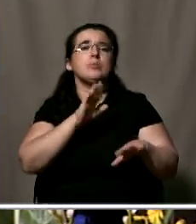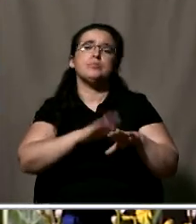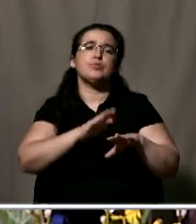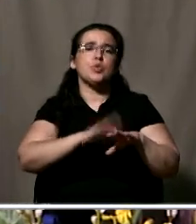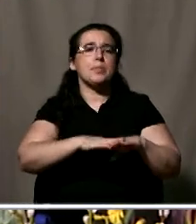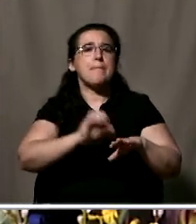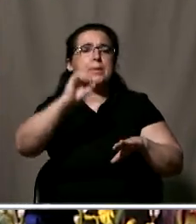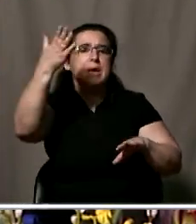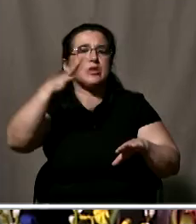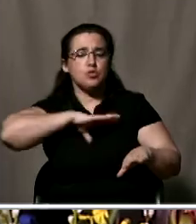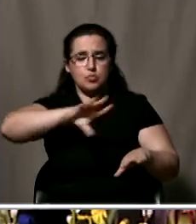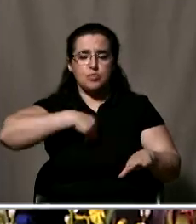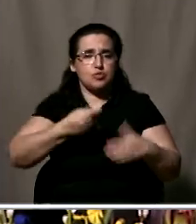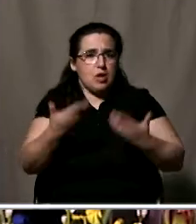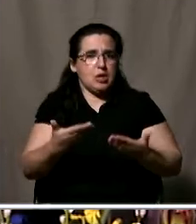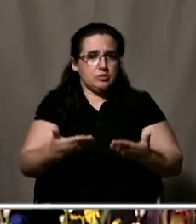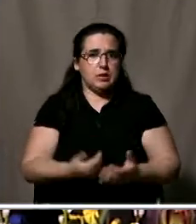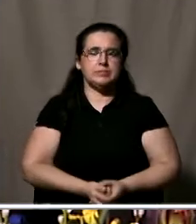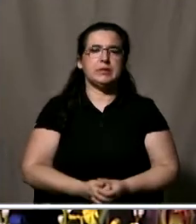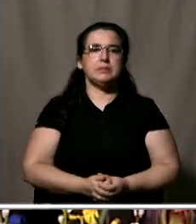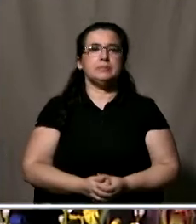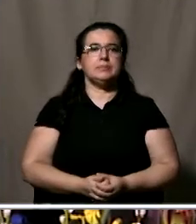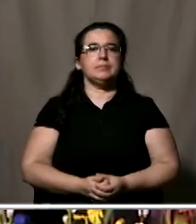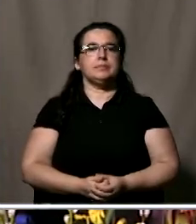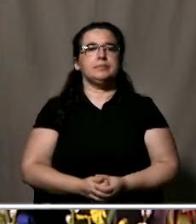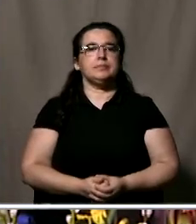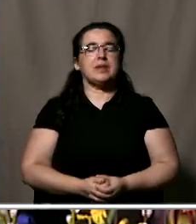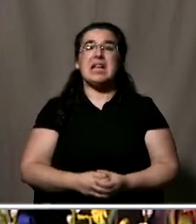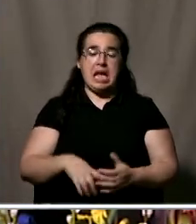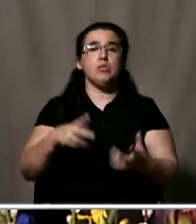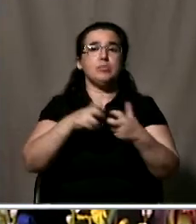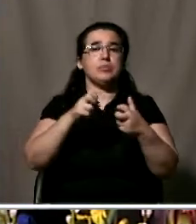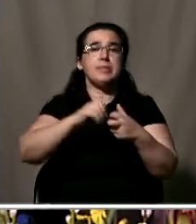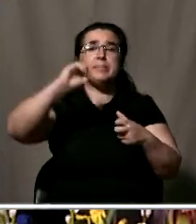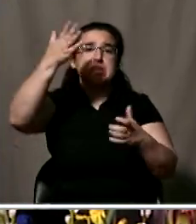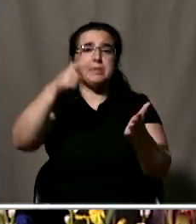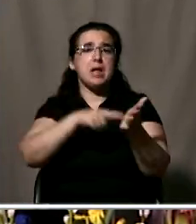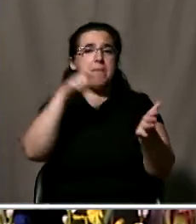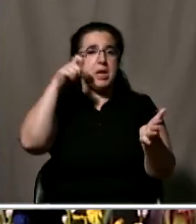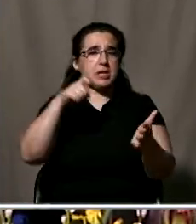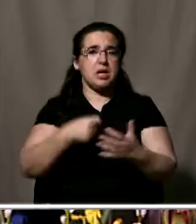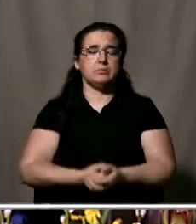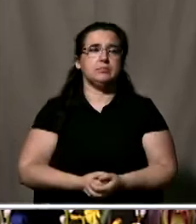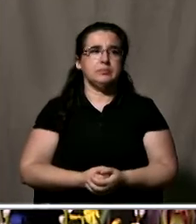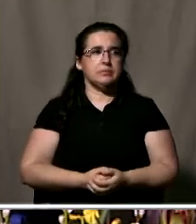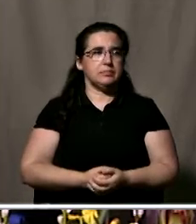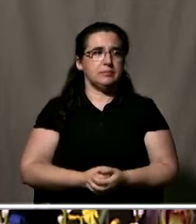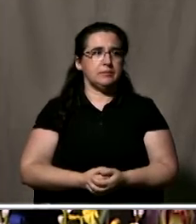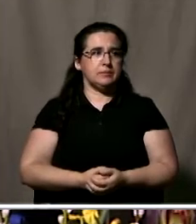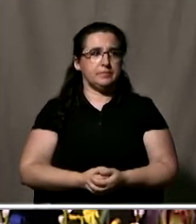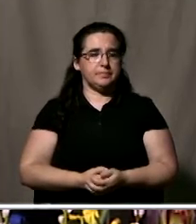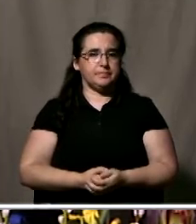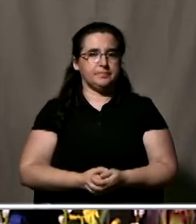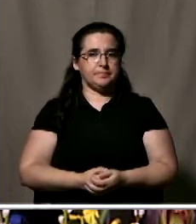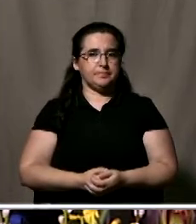morte no mundo ocidental atualmente. It's the number one killer in America. É a primeira causa de morte na América. Men's hearts, women's hearts failing